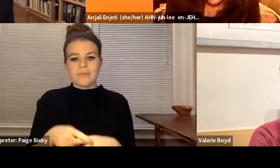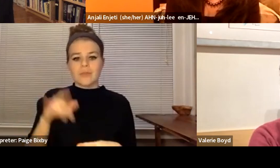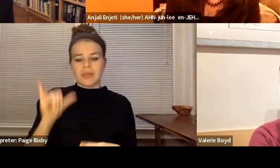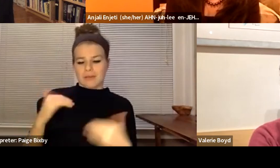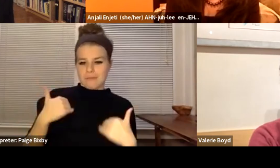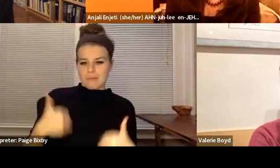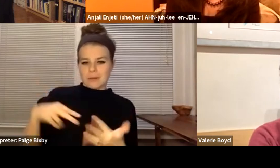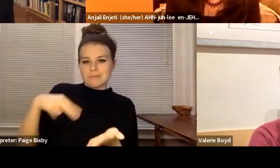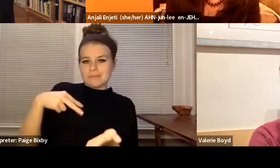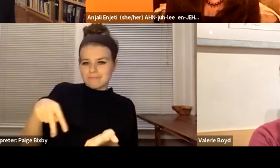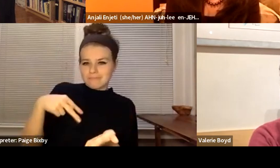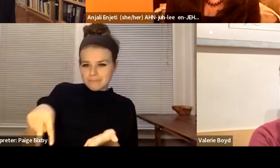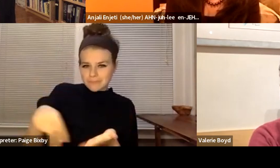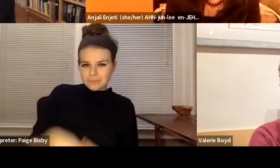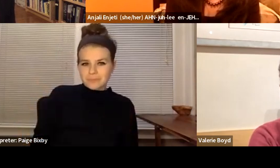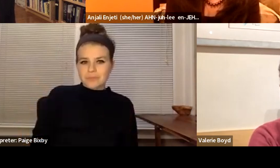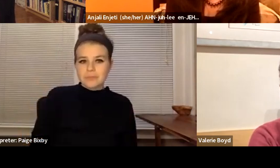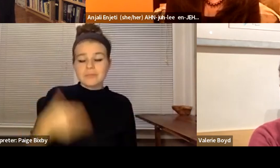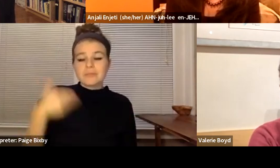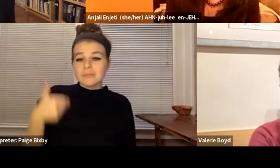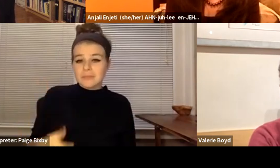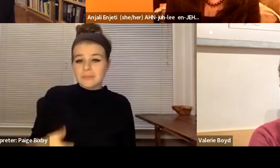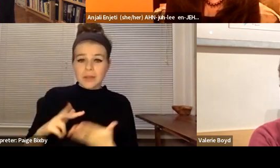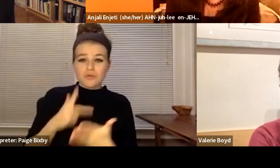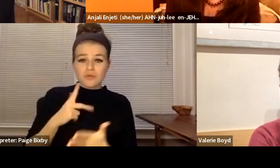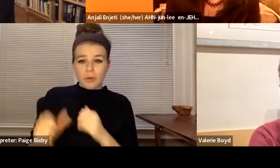dancing. I am a triple threat.